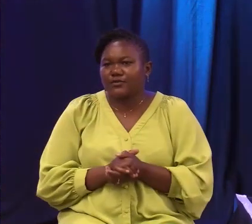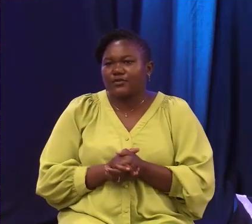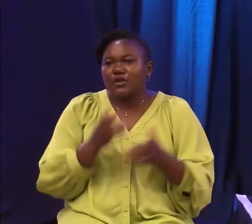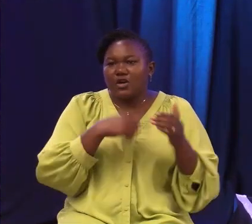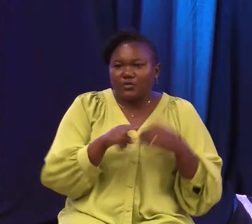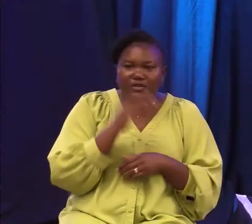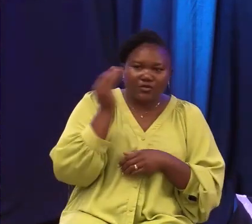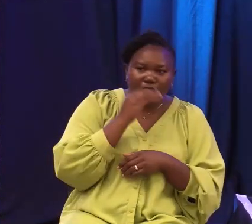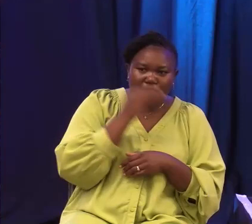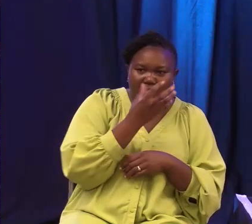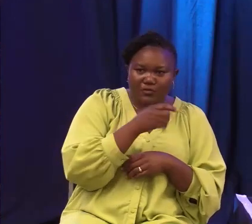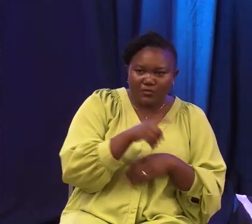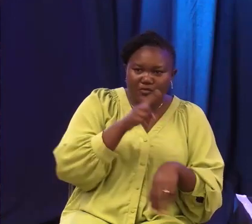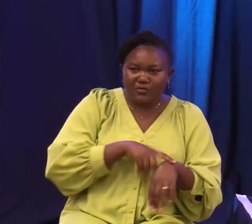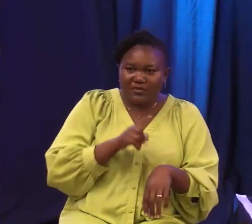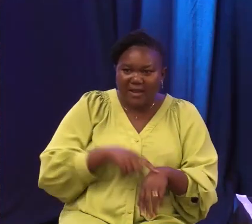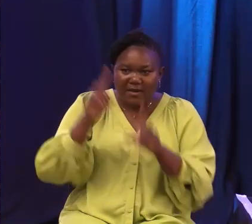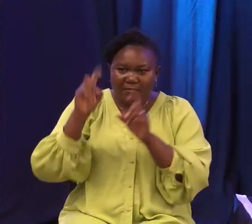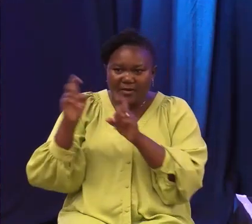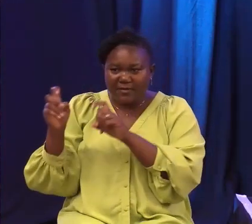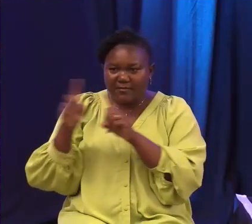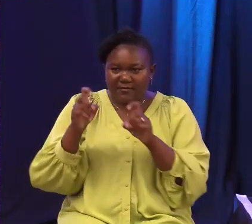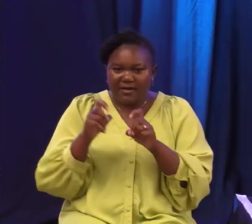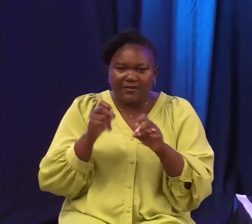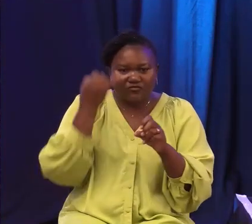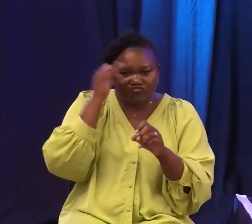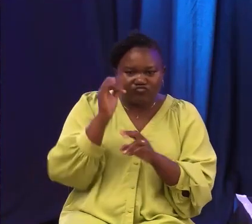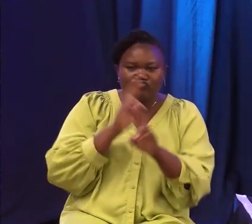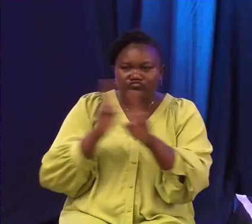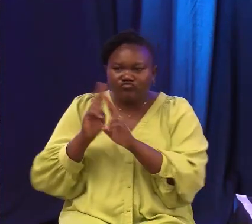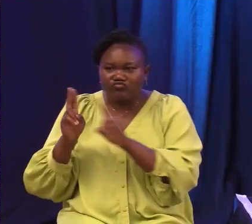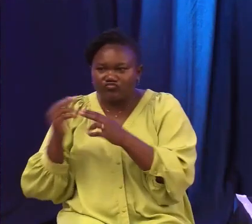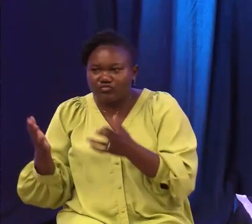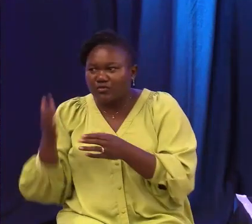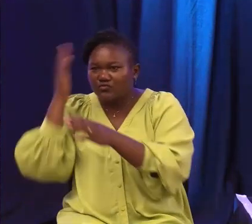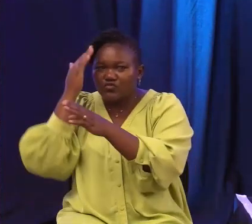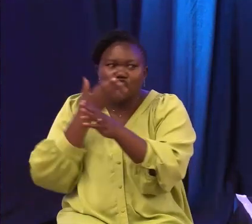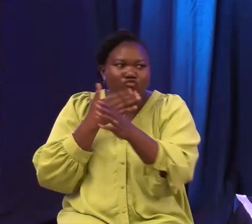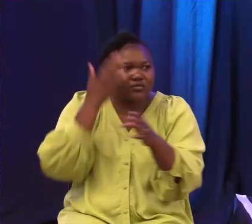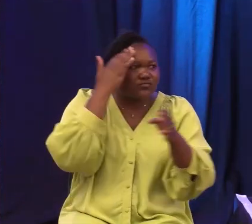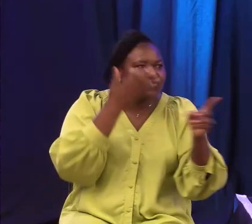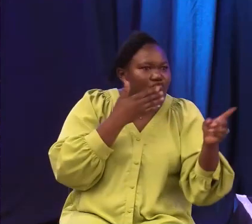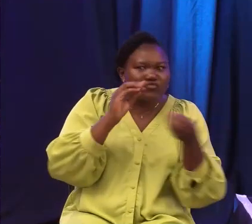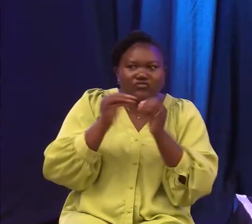refreshments outside. It's now time for photo ops and conversations. Let's get to know each other.